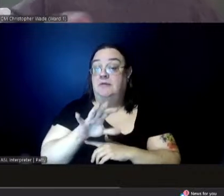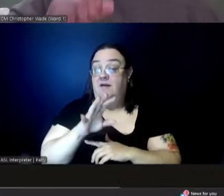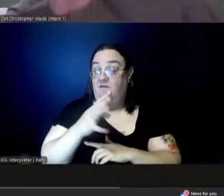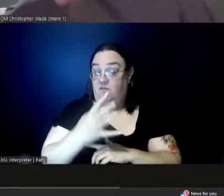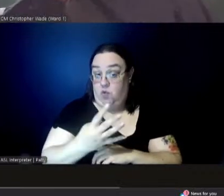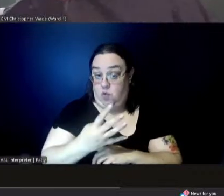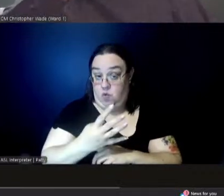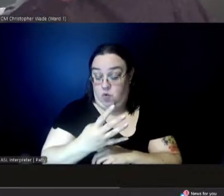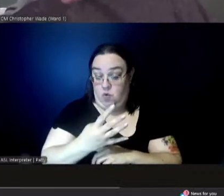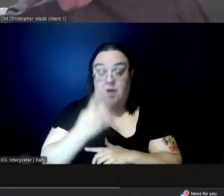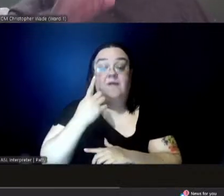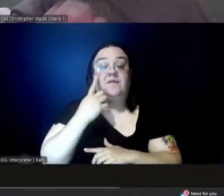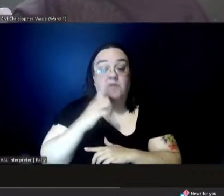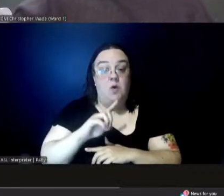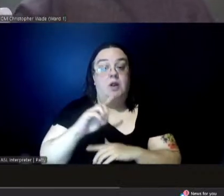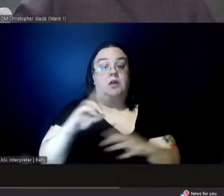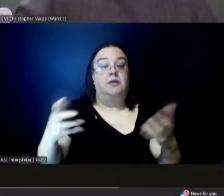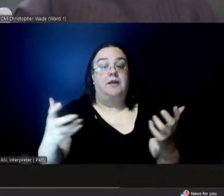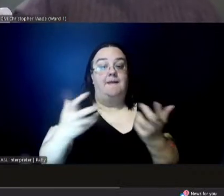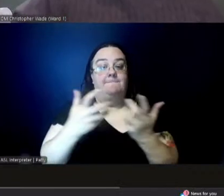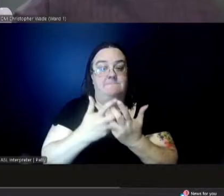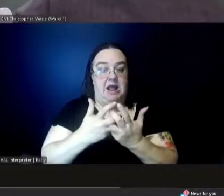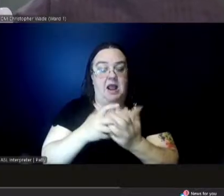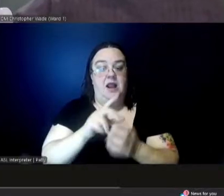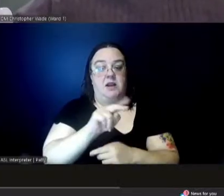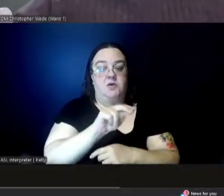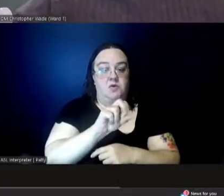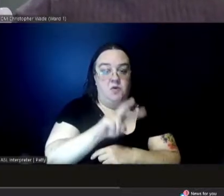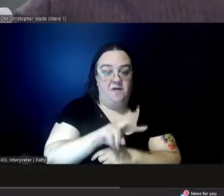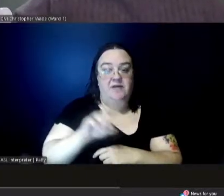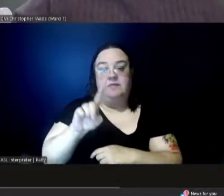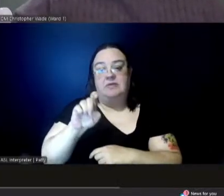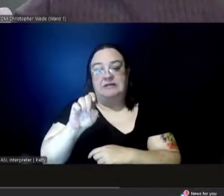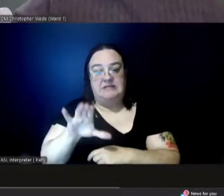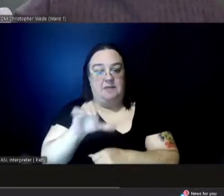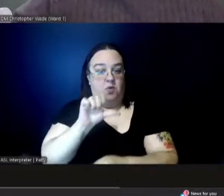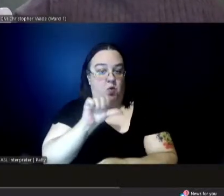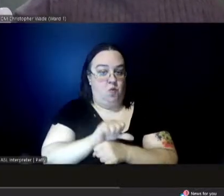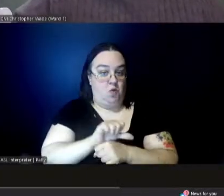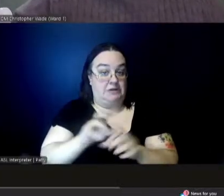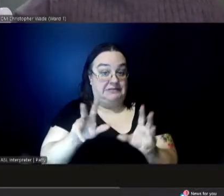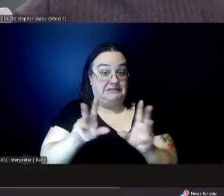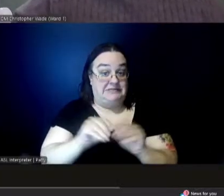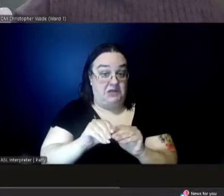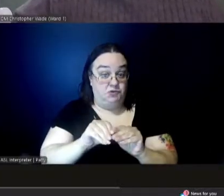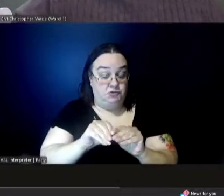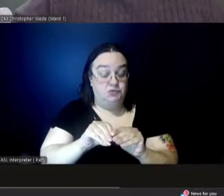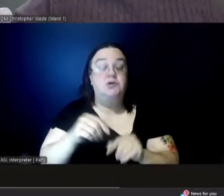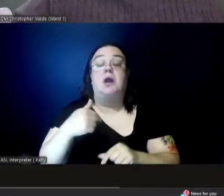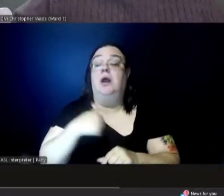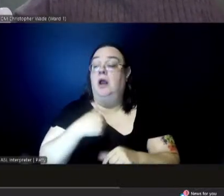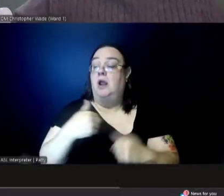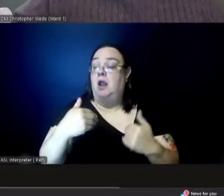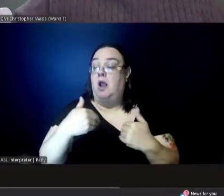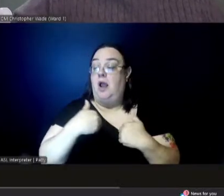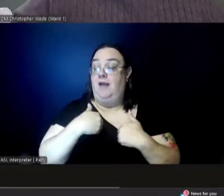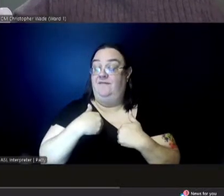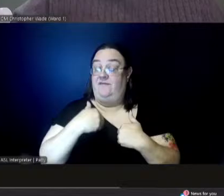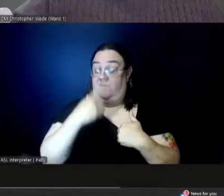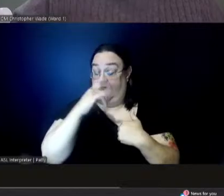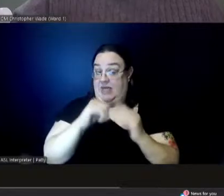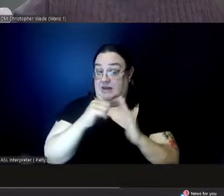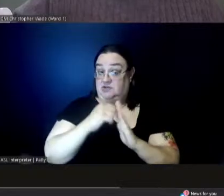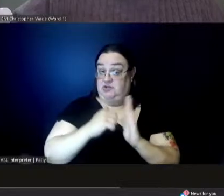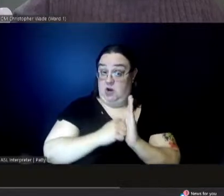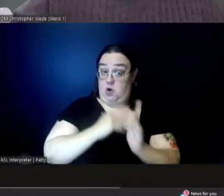December for the combined November-December work session. I have on that agenda so